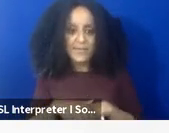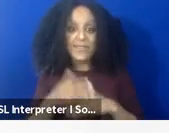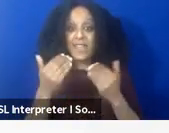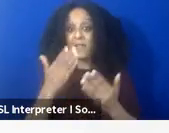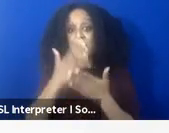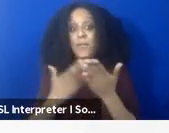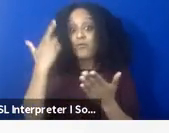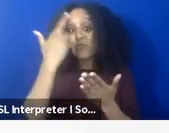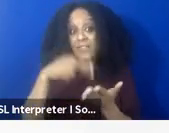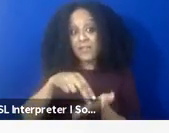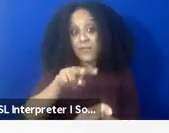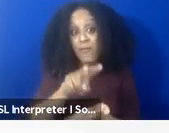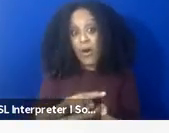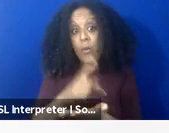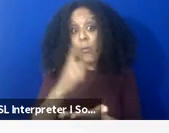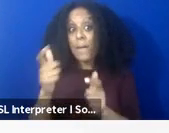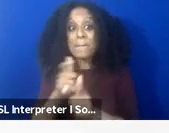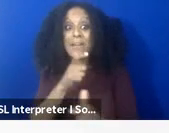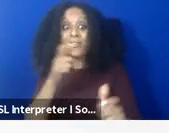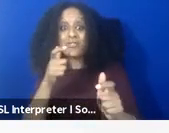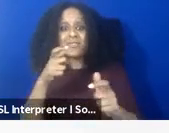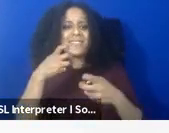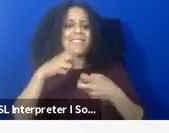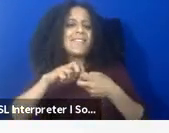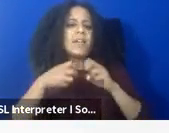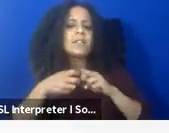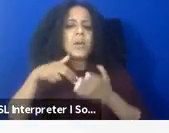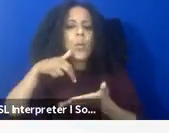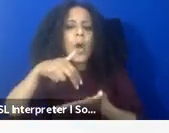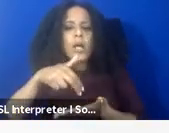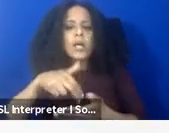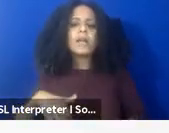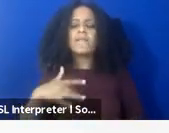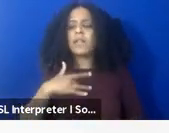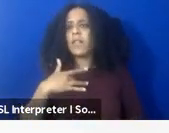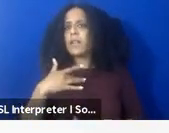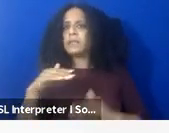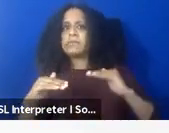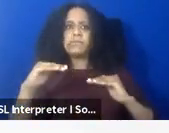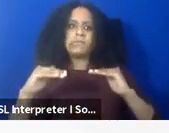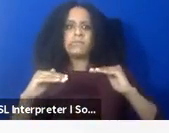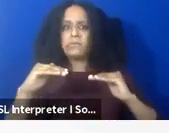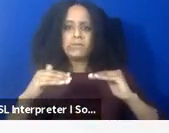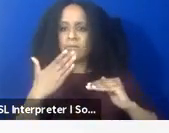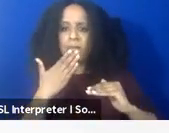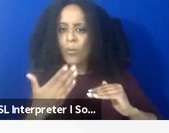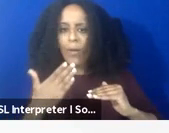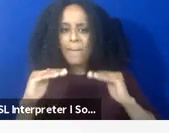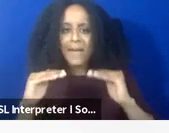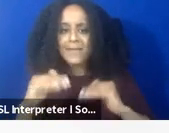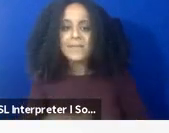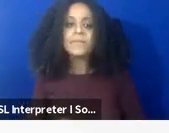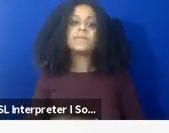one of the major ones is going to be things like difficulty walking, slower gait, feeling off balance. And the vestibular